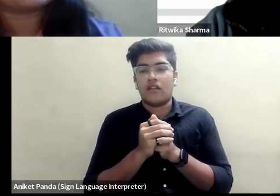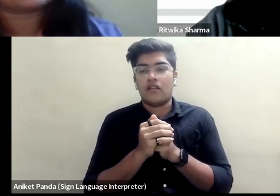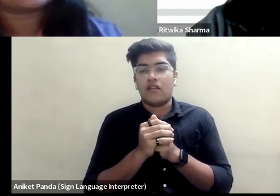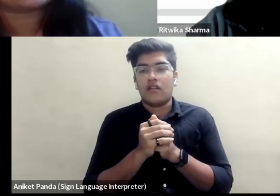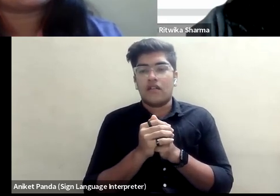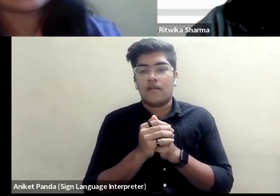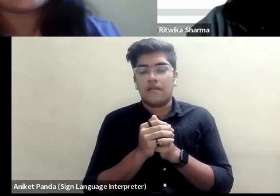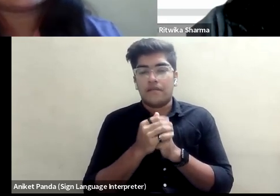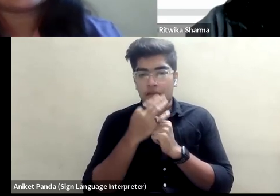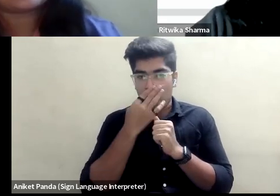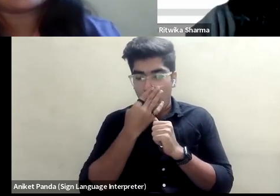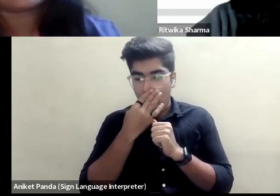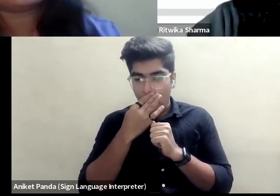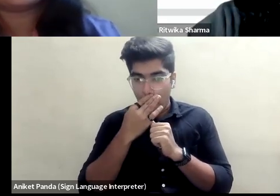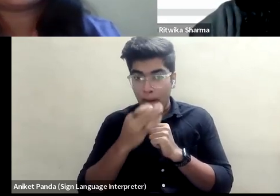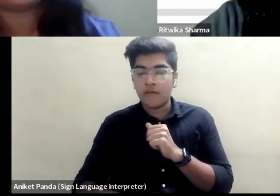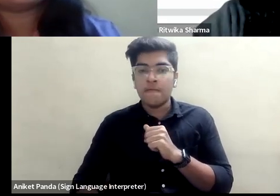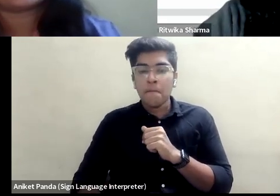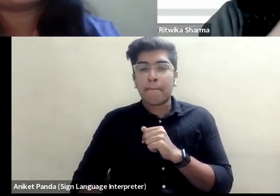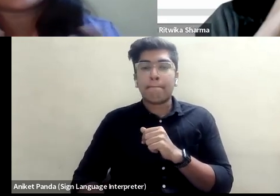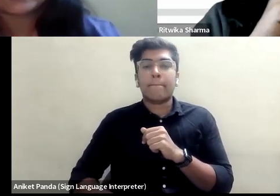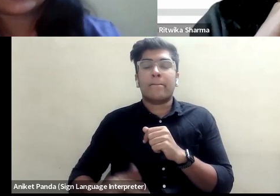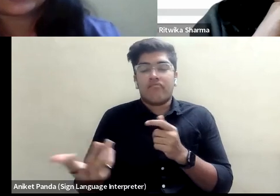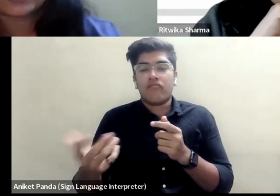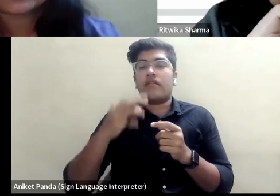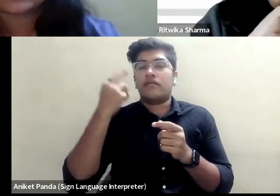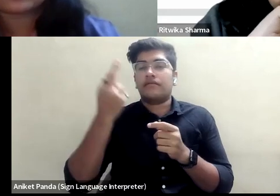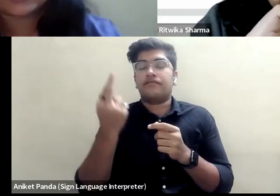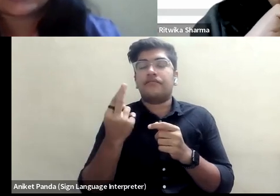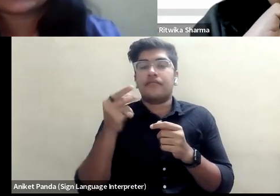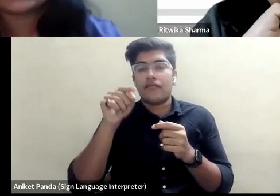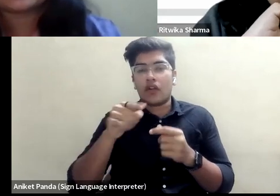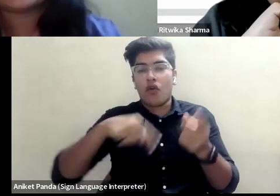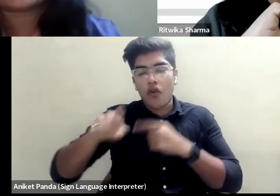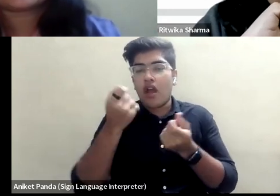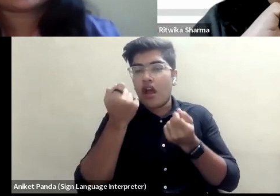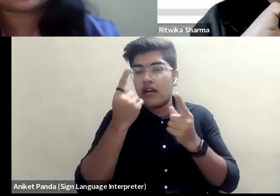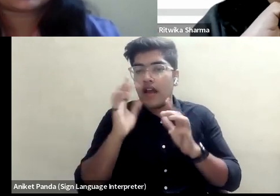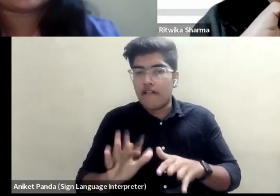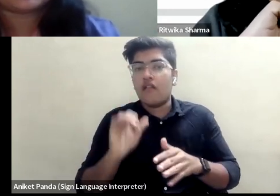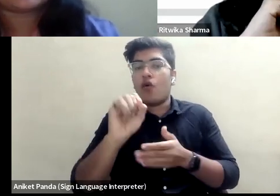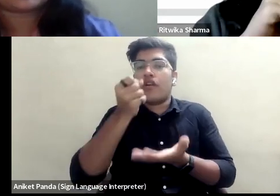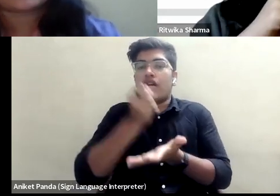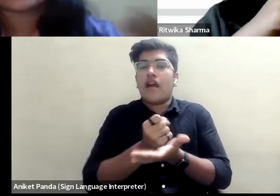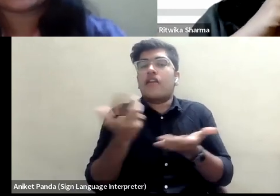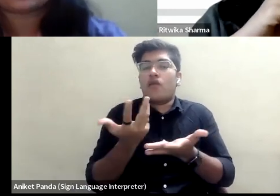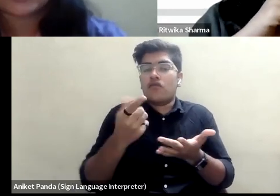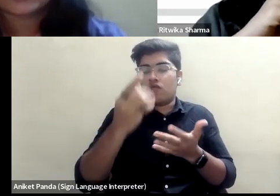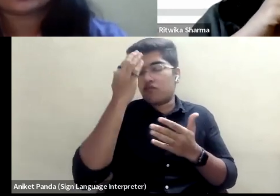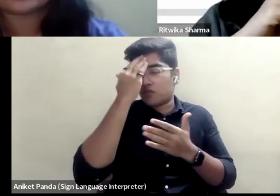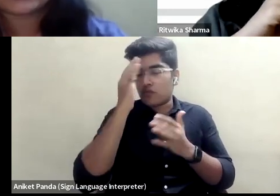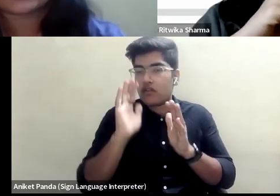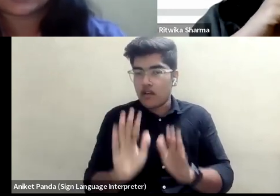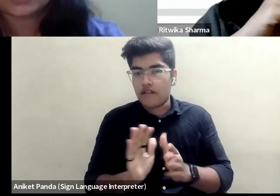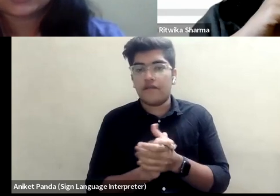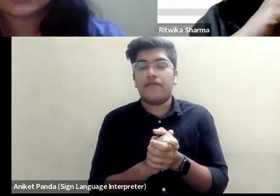while they are able to understand that there is some right that is just the absolute right